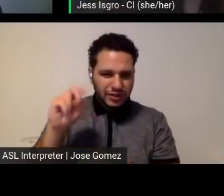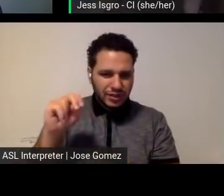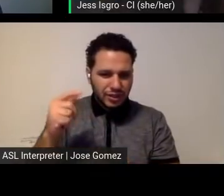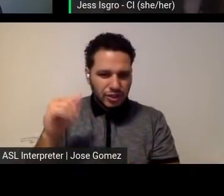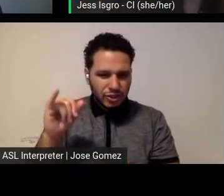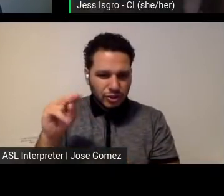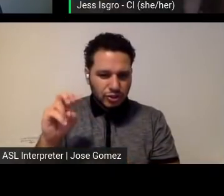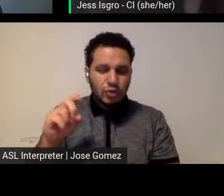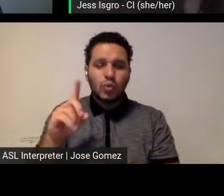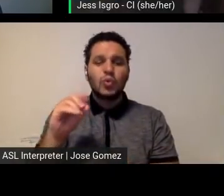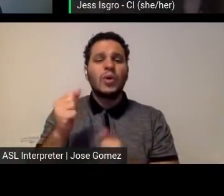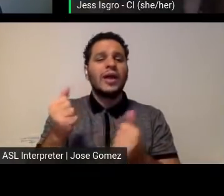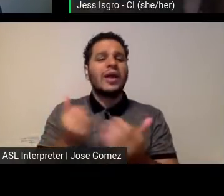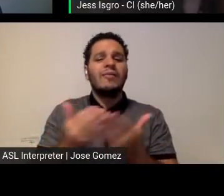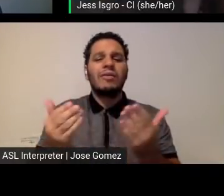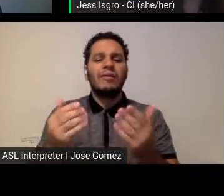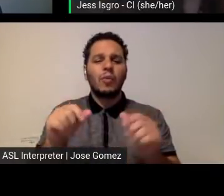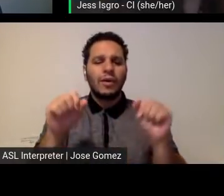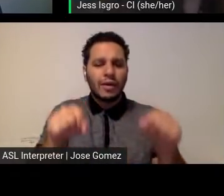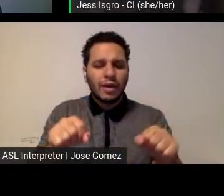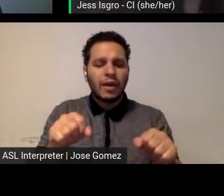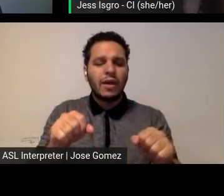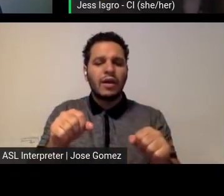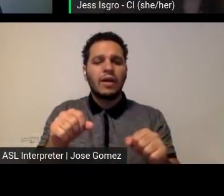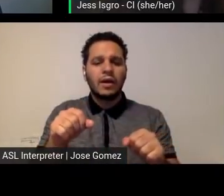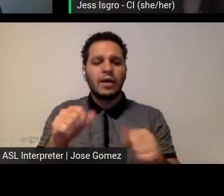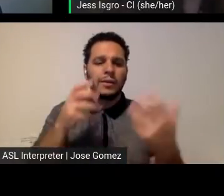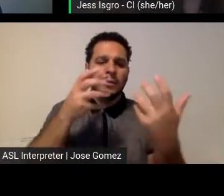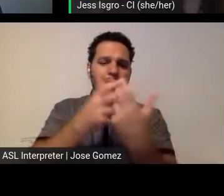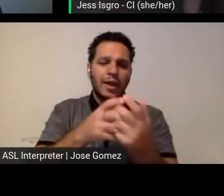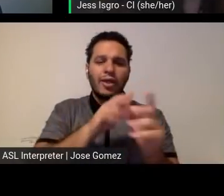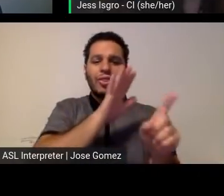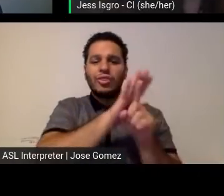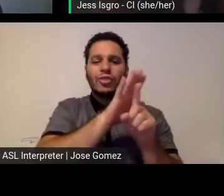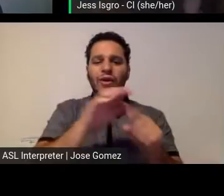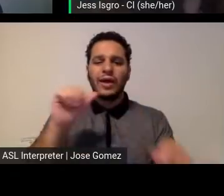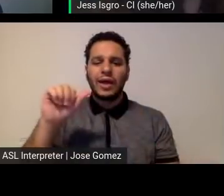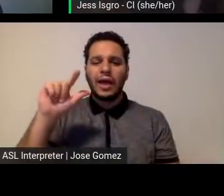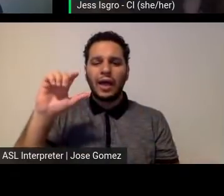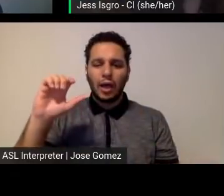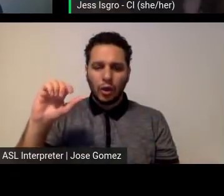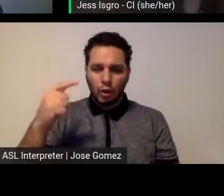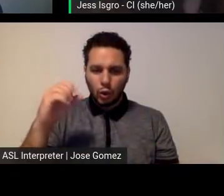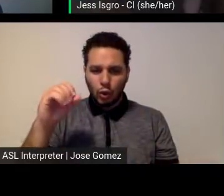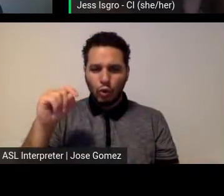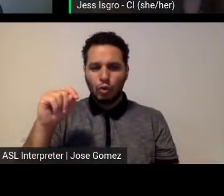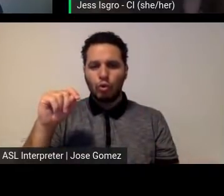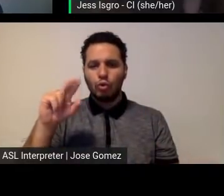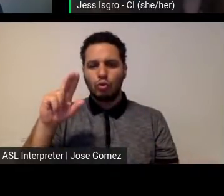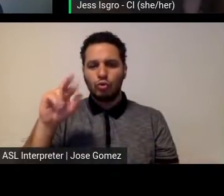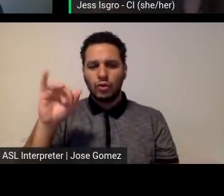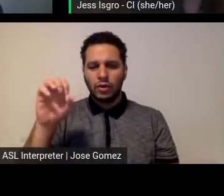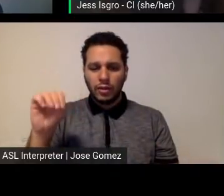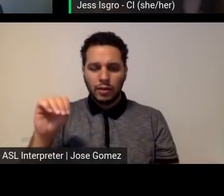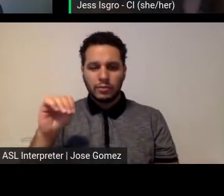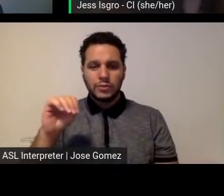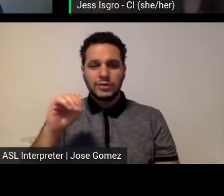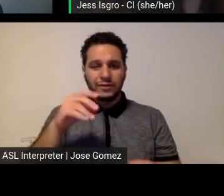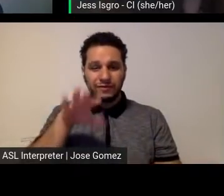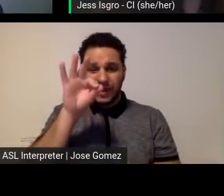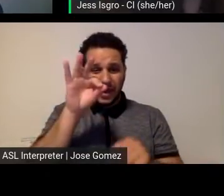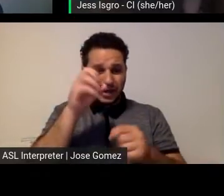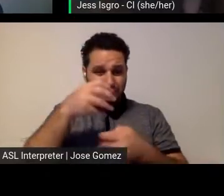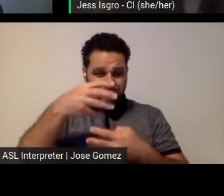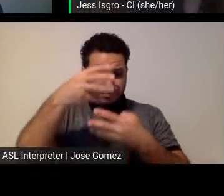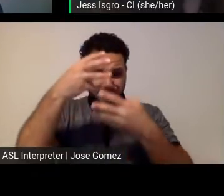you can to signal to the algorithms that are like sorting through all of these different videos that